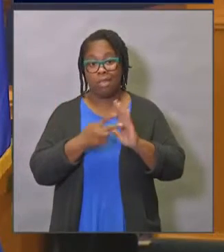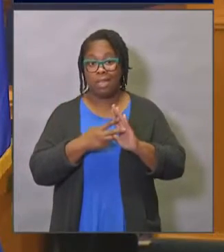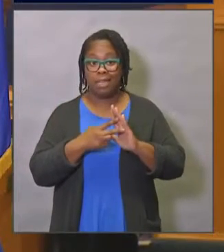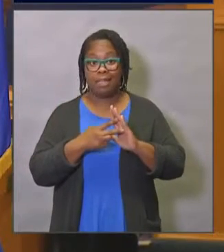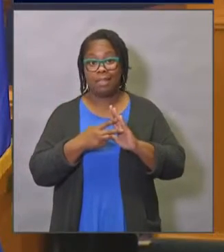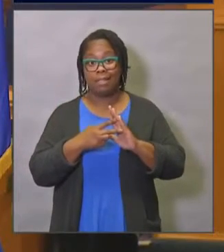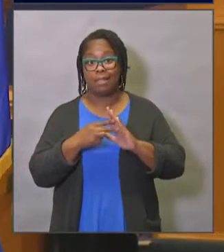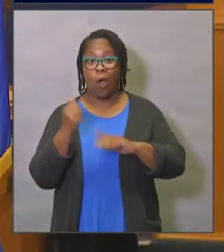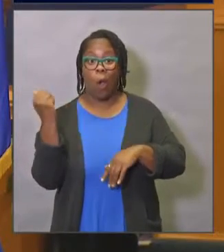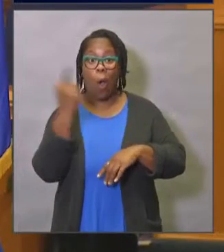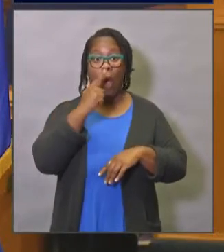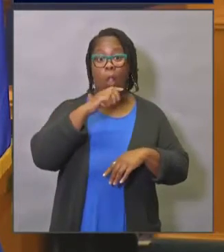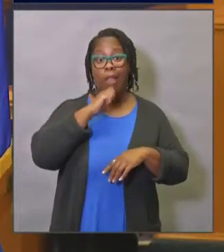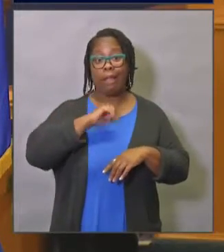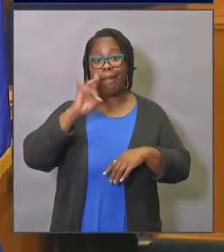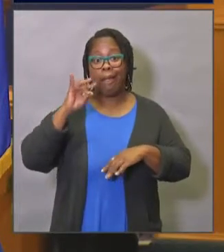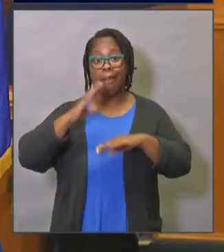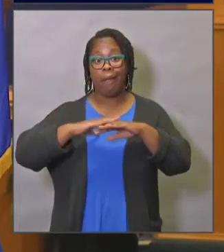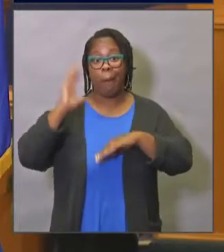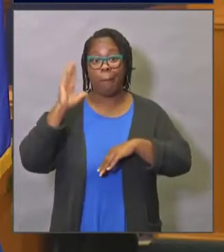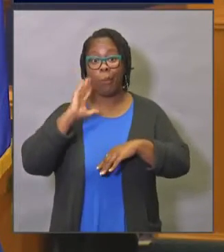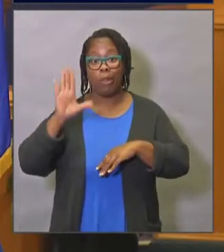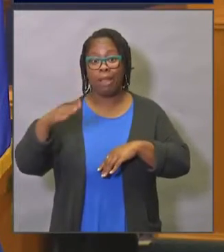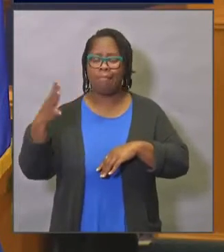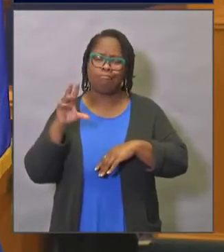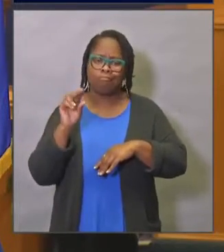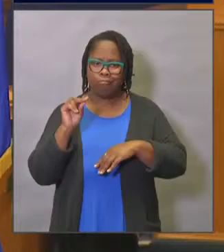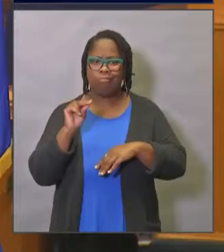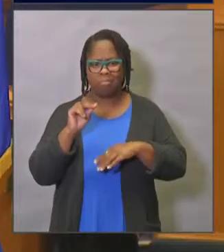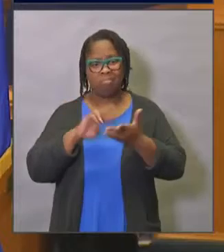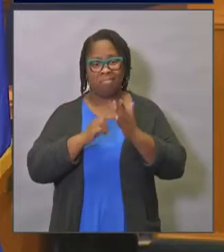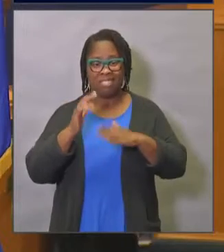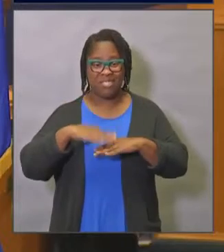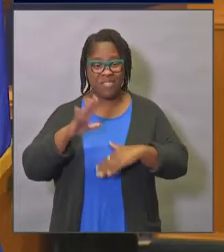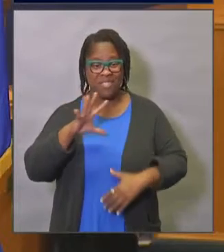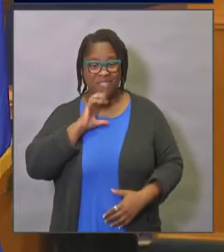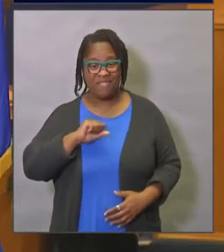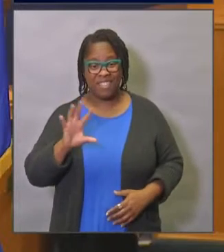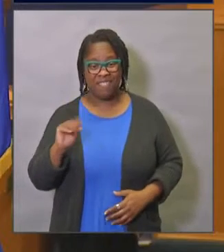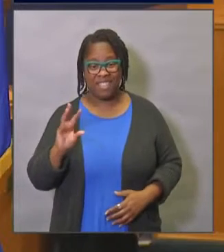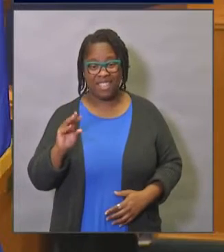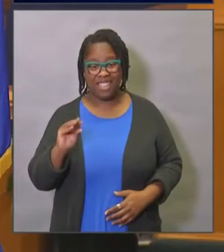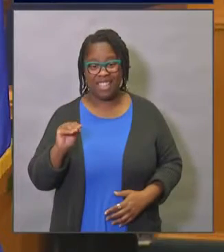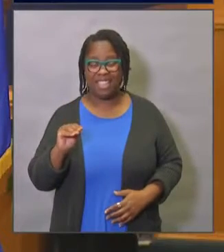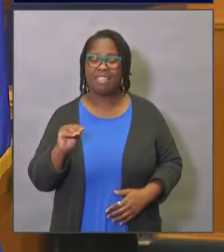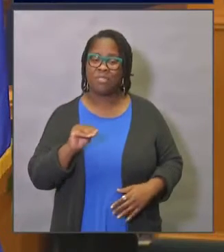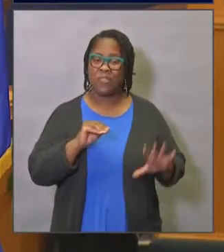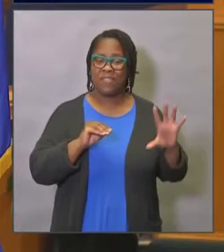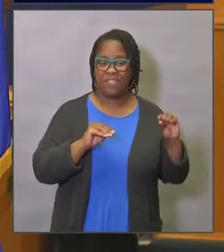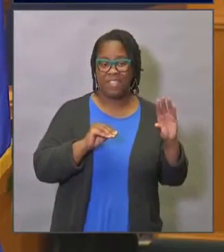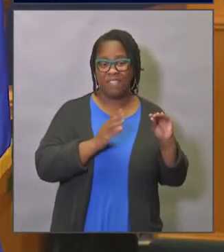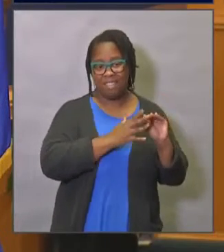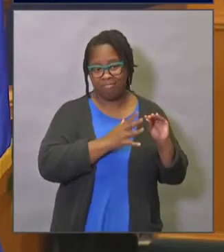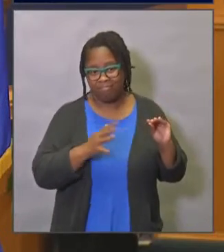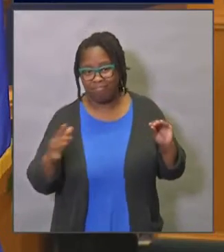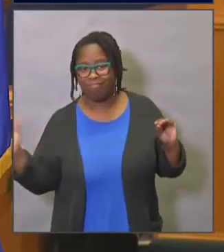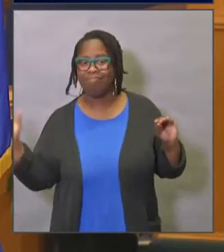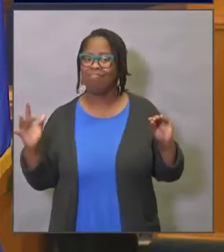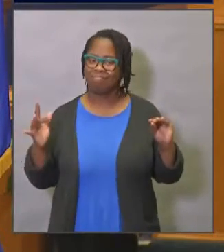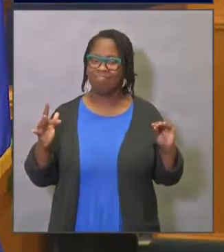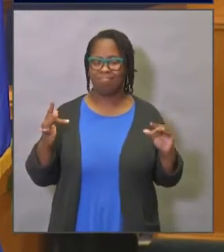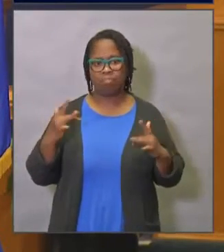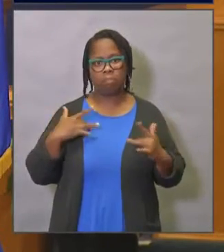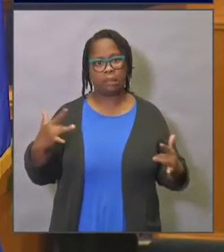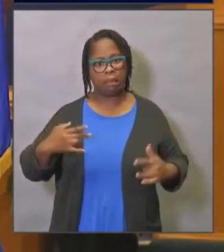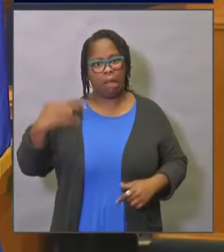all over 80. So we have a wide range of people who actually are at higher risk and end up